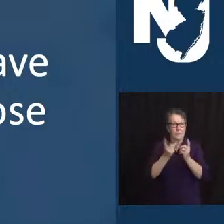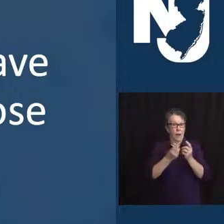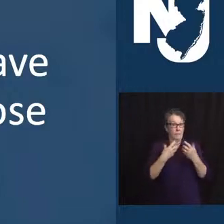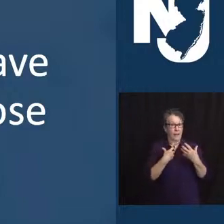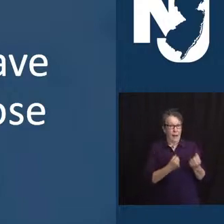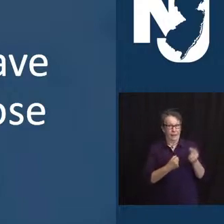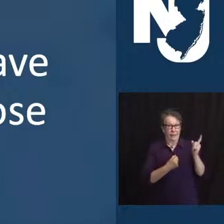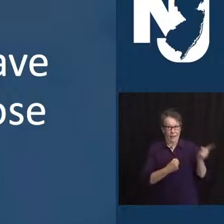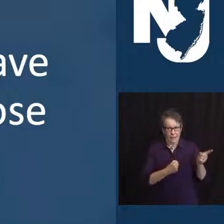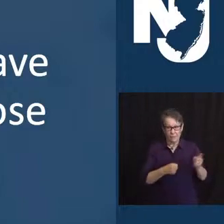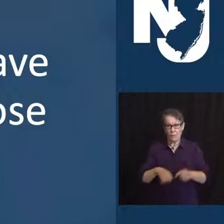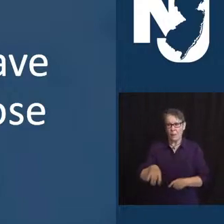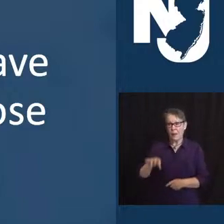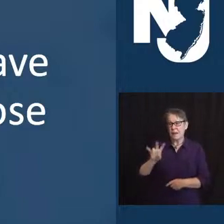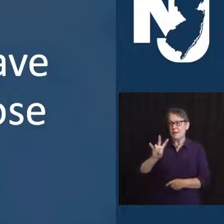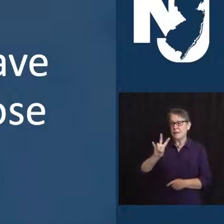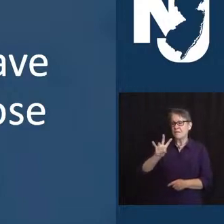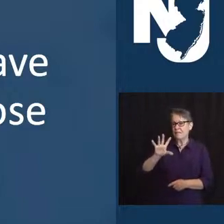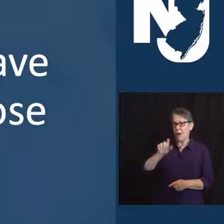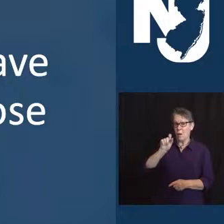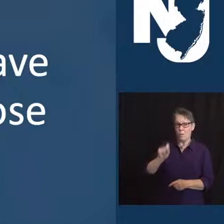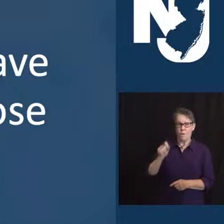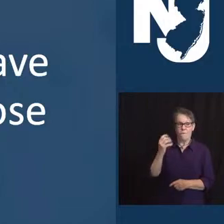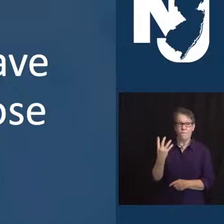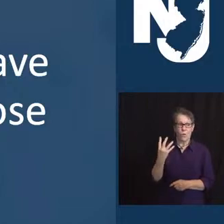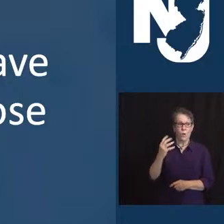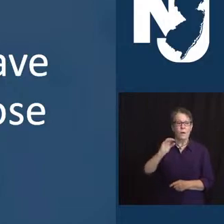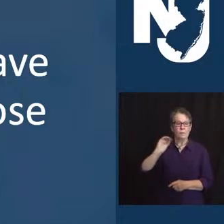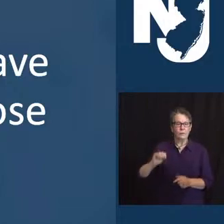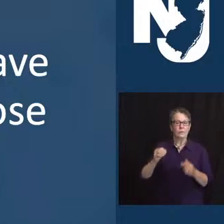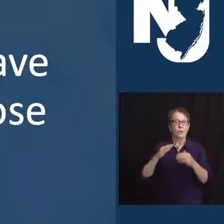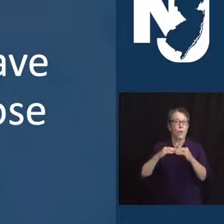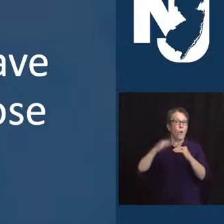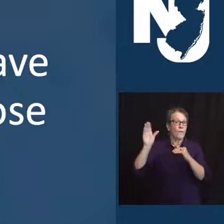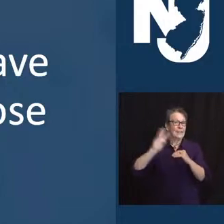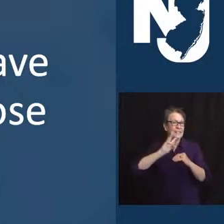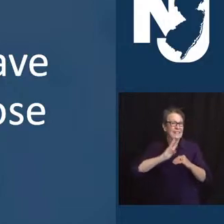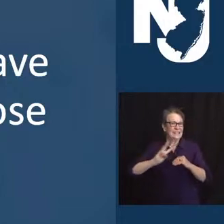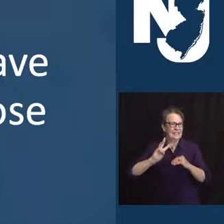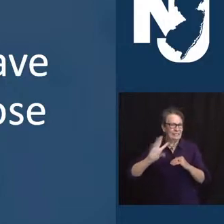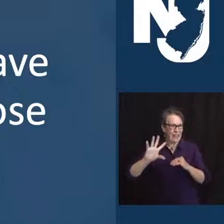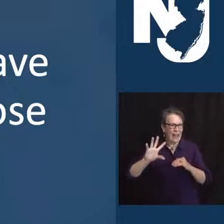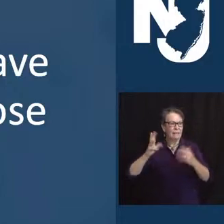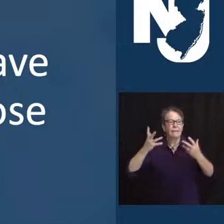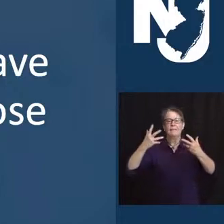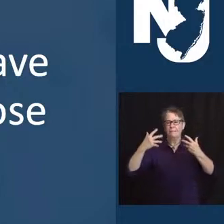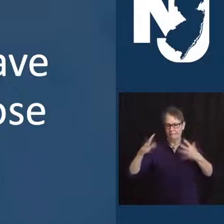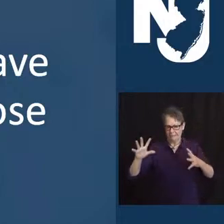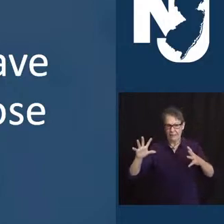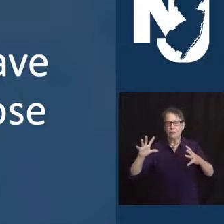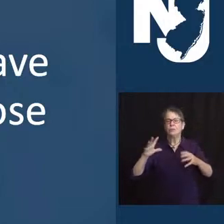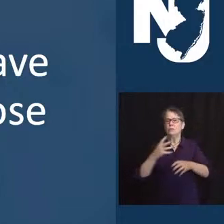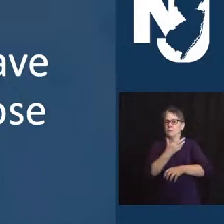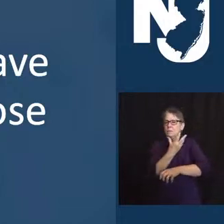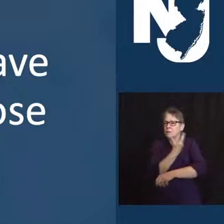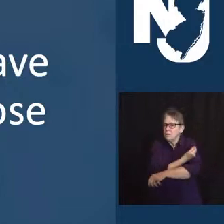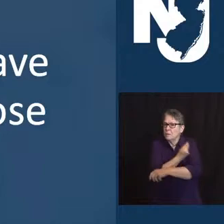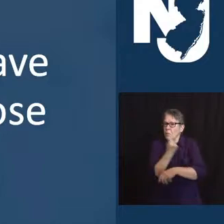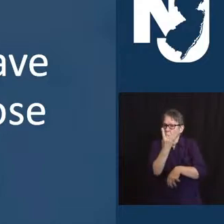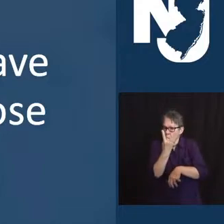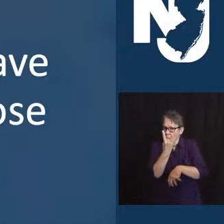75.4% of all individuals aged 65 and up have received at least their first dose, and that includes